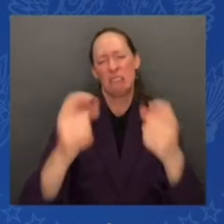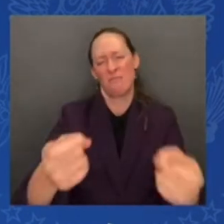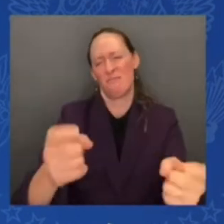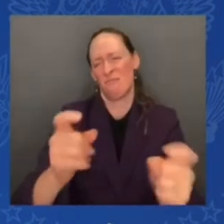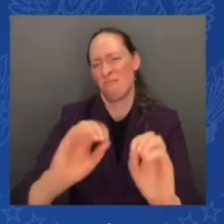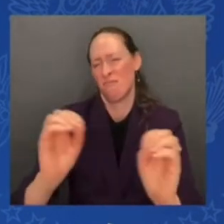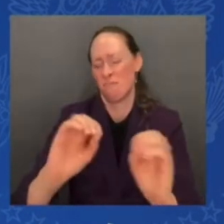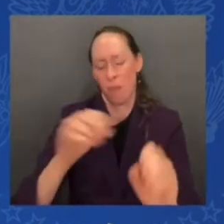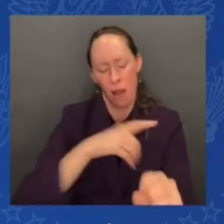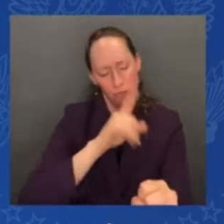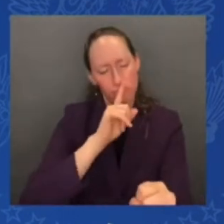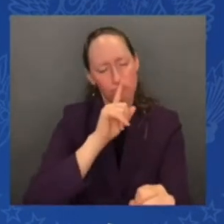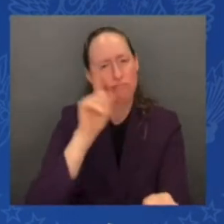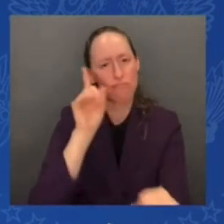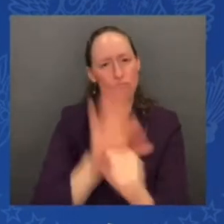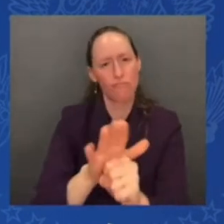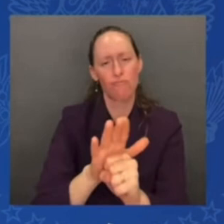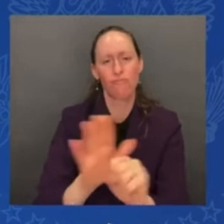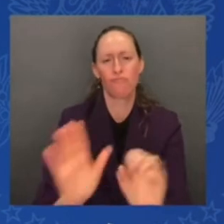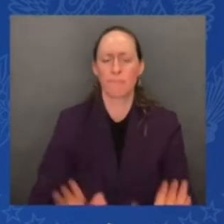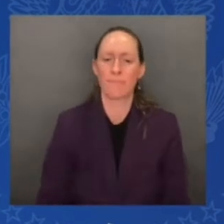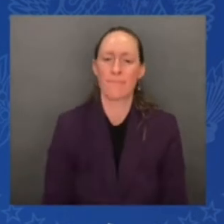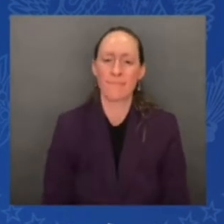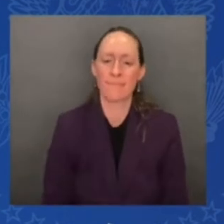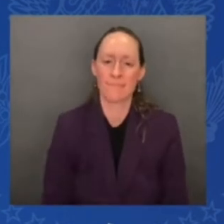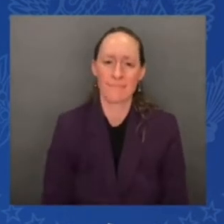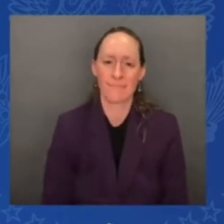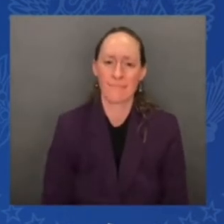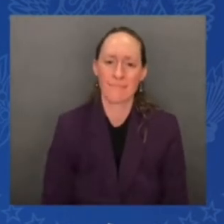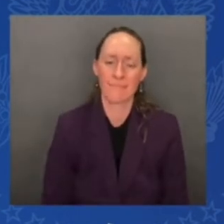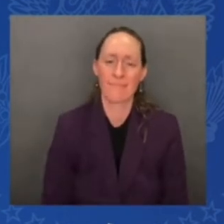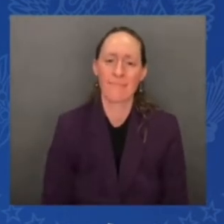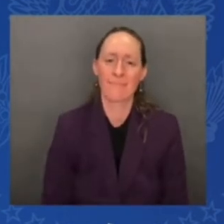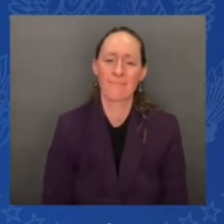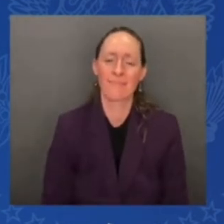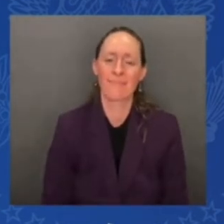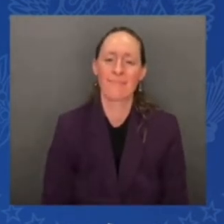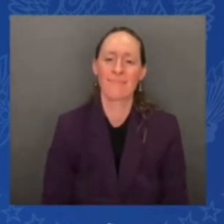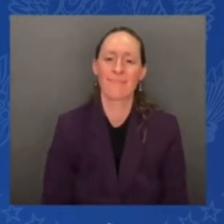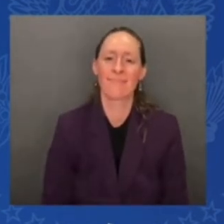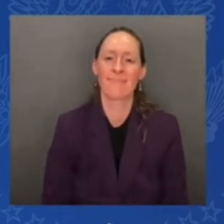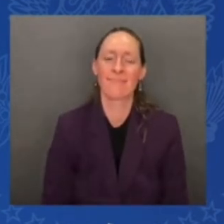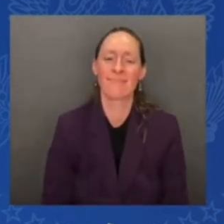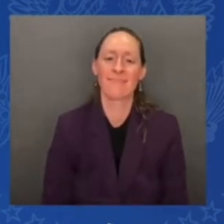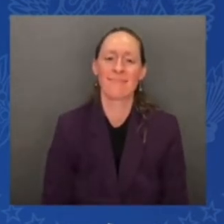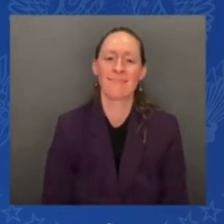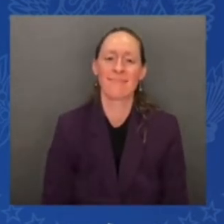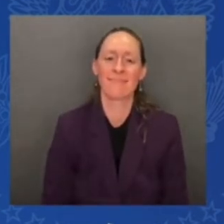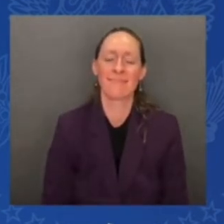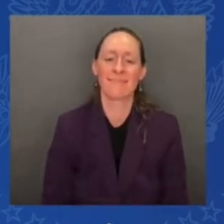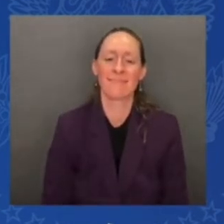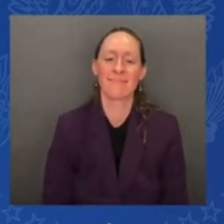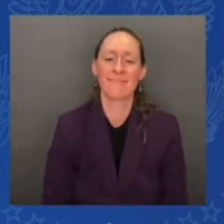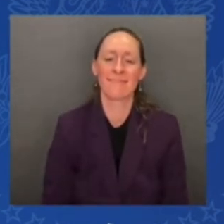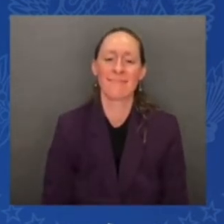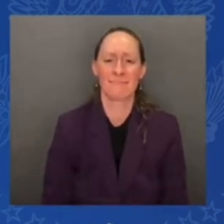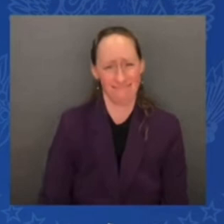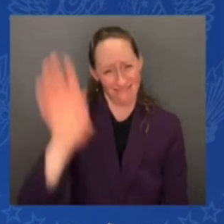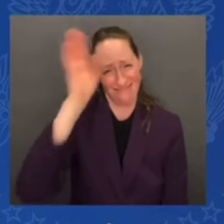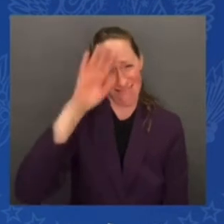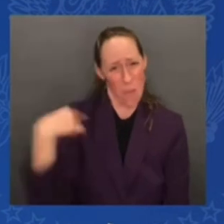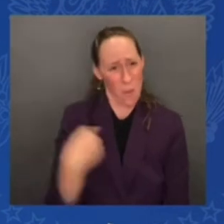$1.7 trillion. And we got what we promised. We can cut the federal deficit and still do all the rest of